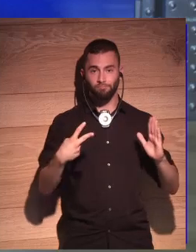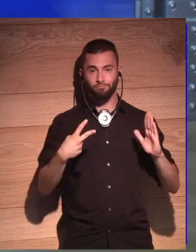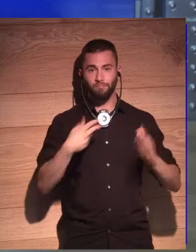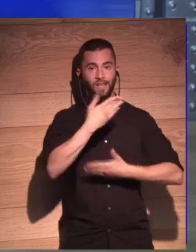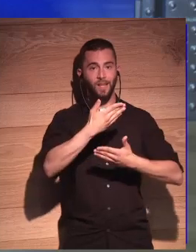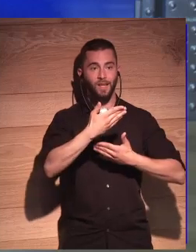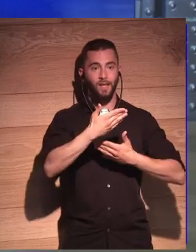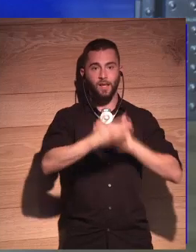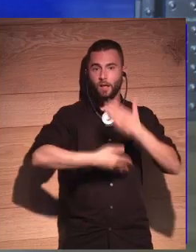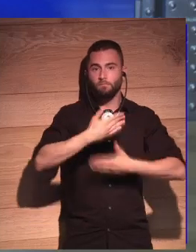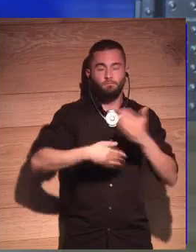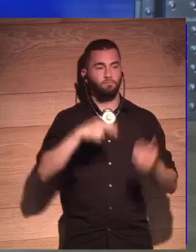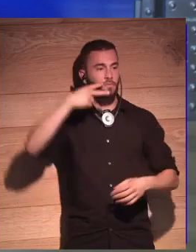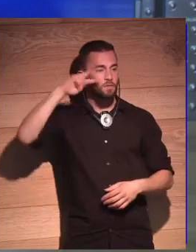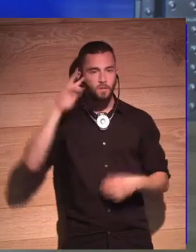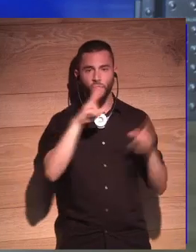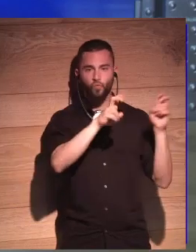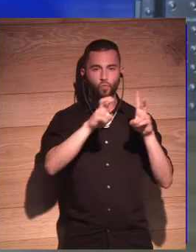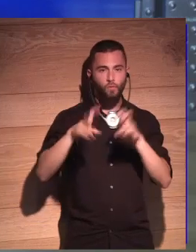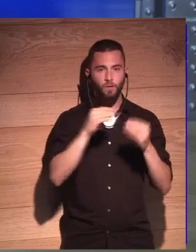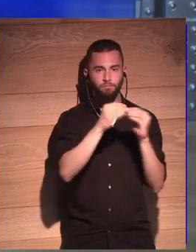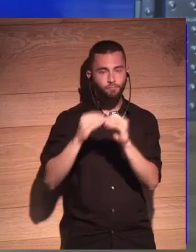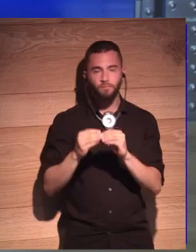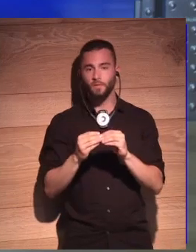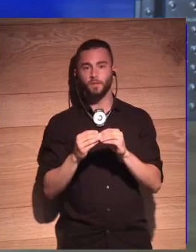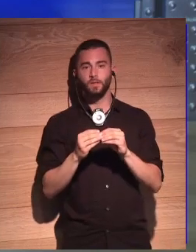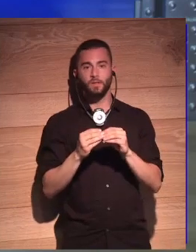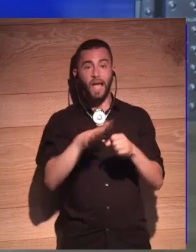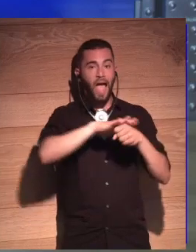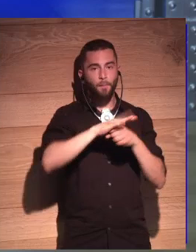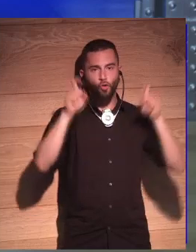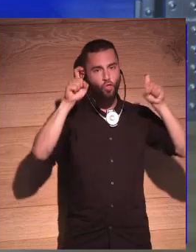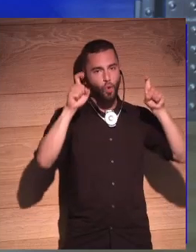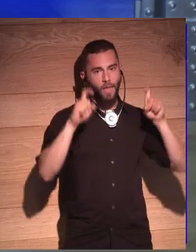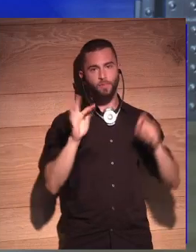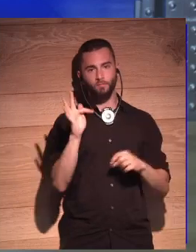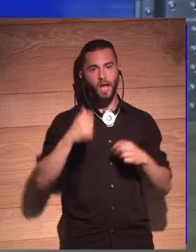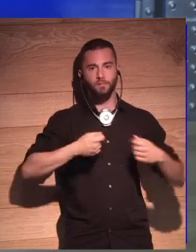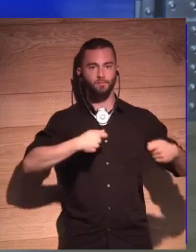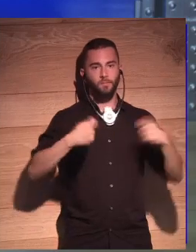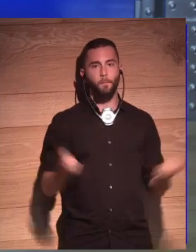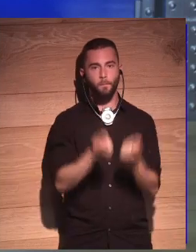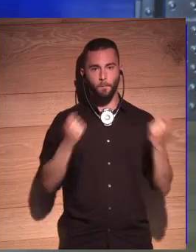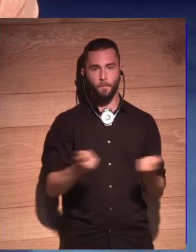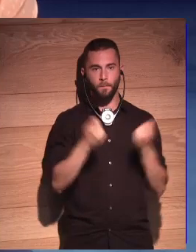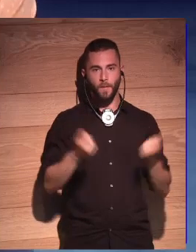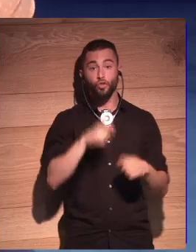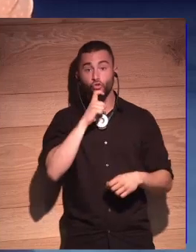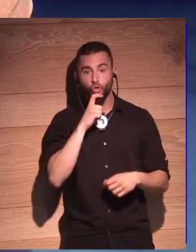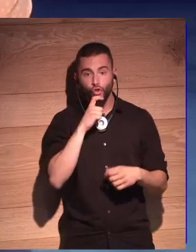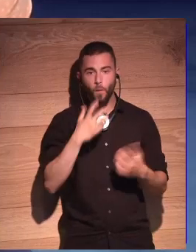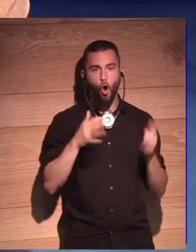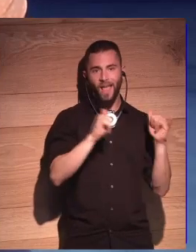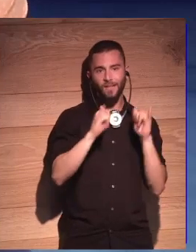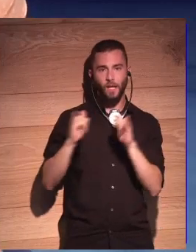and we are a technological agency developing, innovating experiences for education and marketing